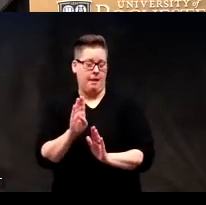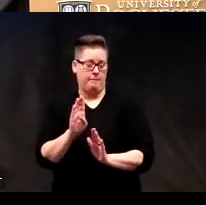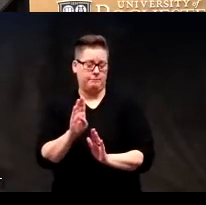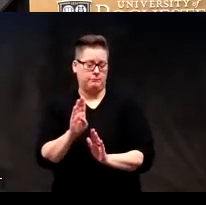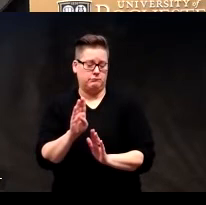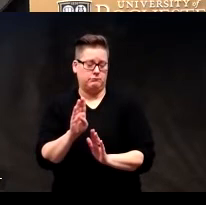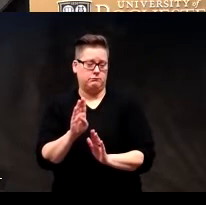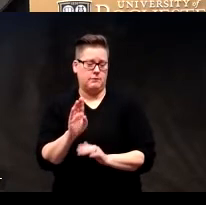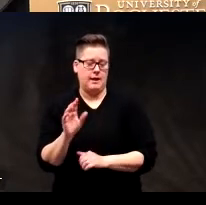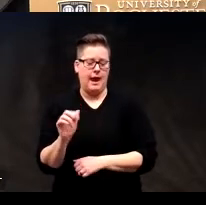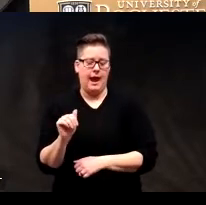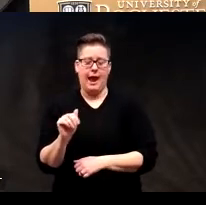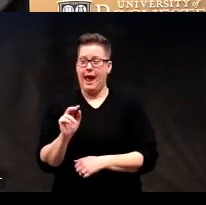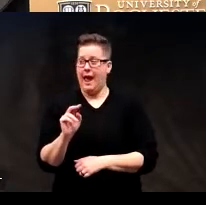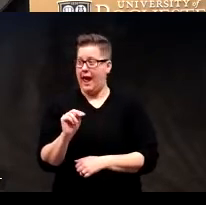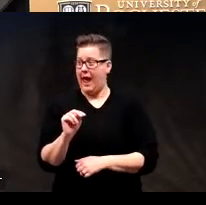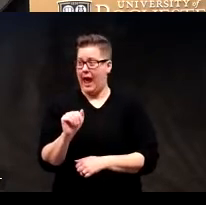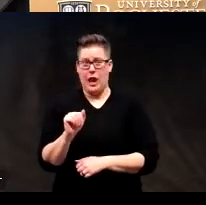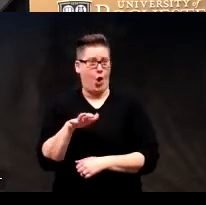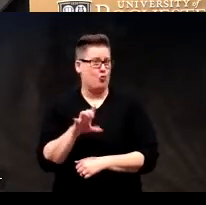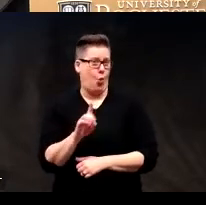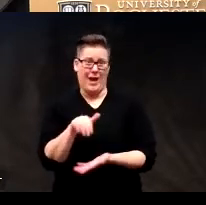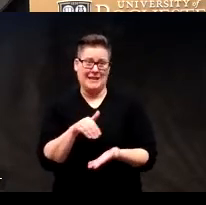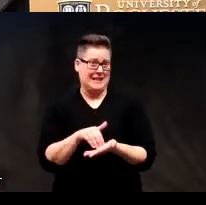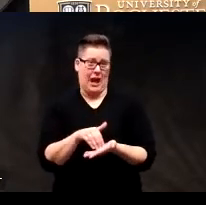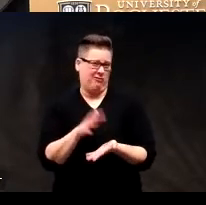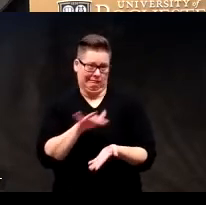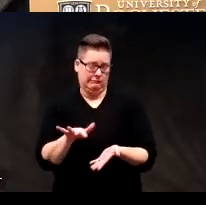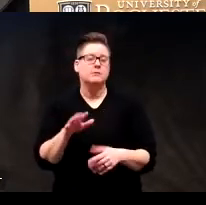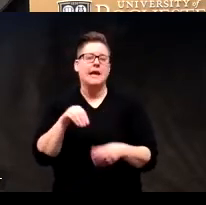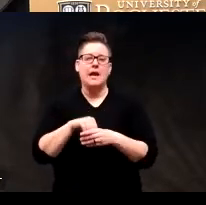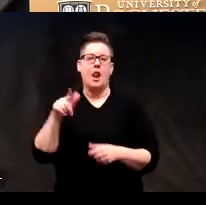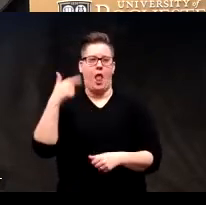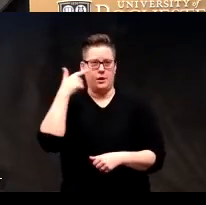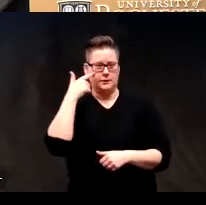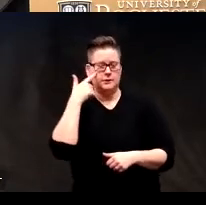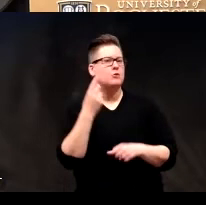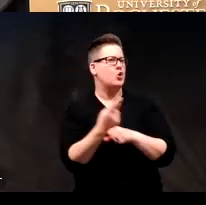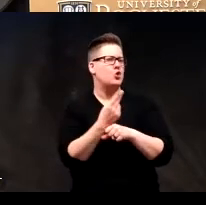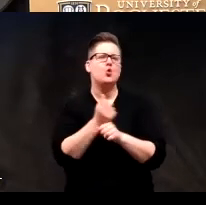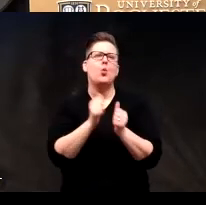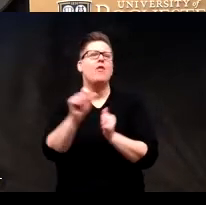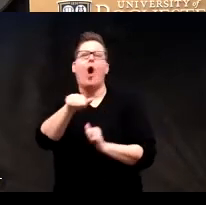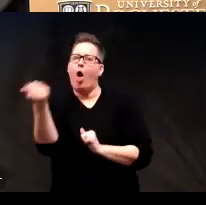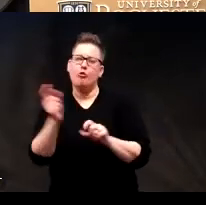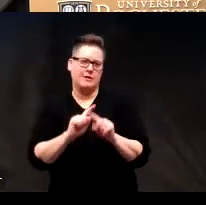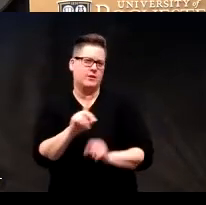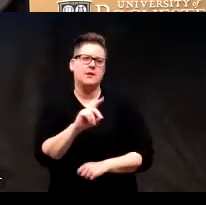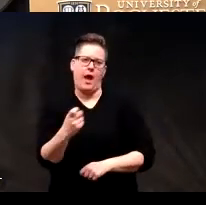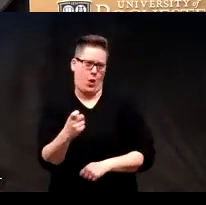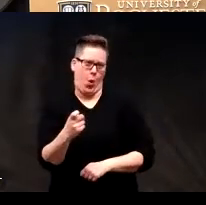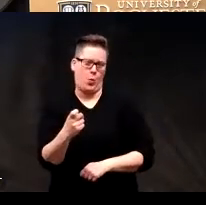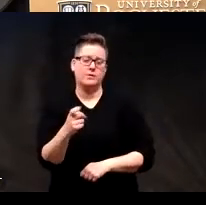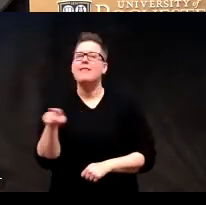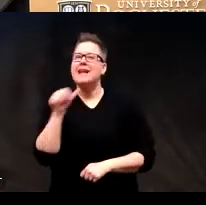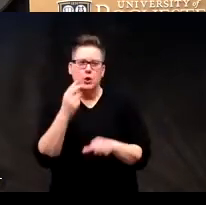at the Anna Freud Center in London, and they've used it with other kinds of diagnoses,